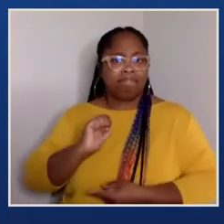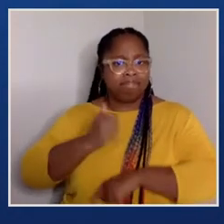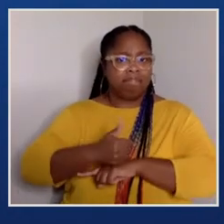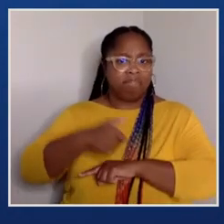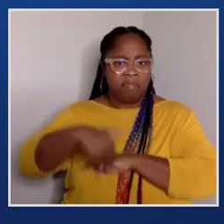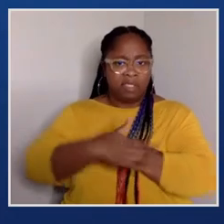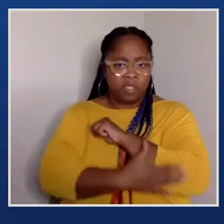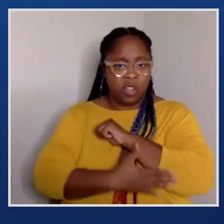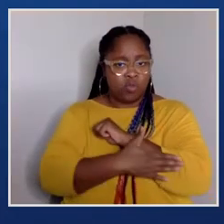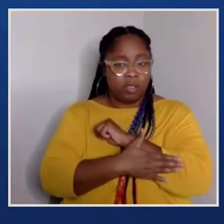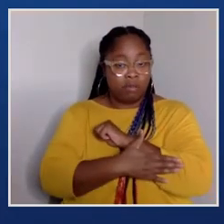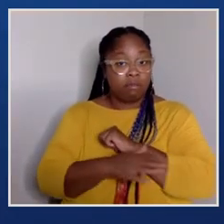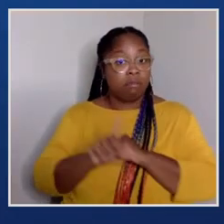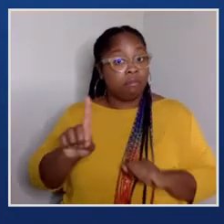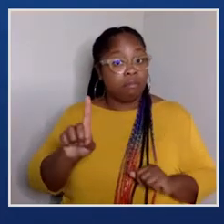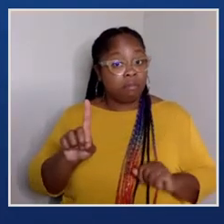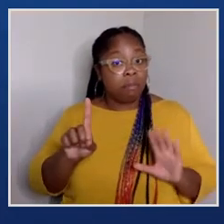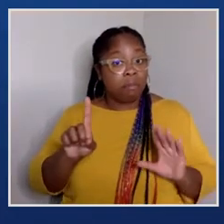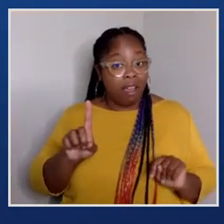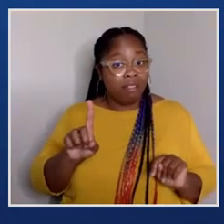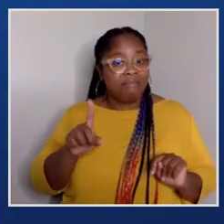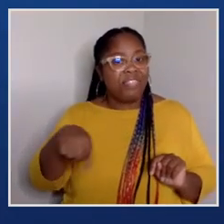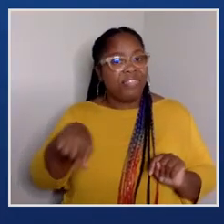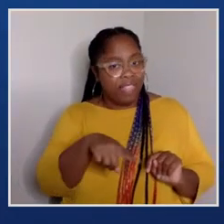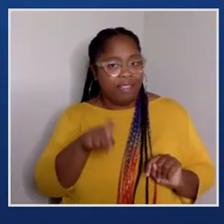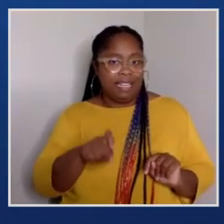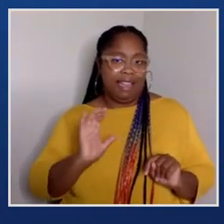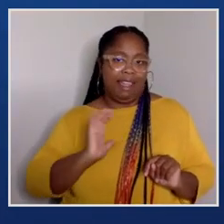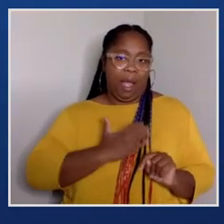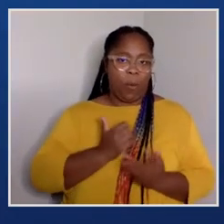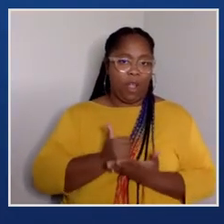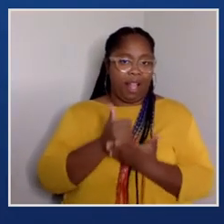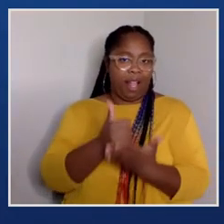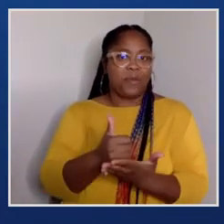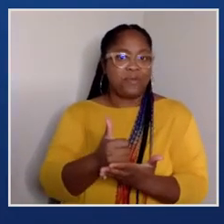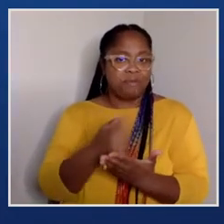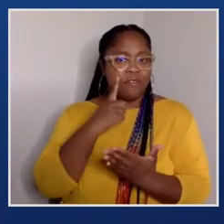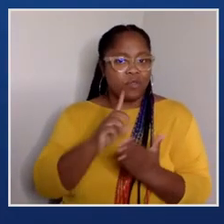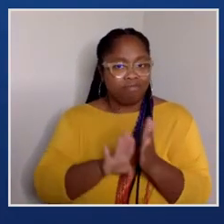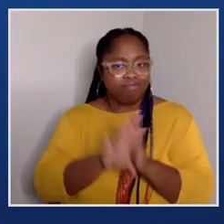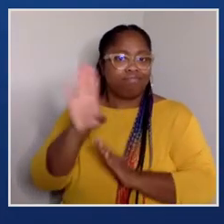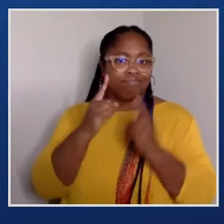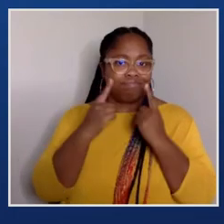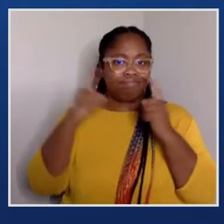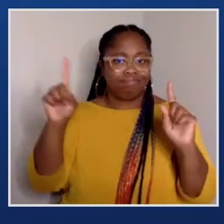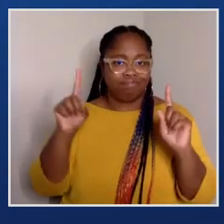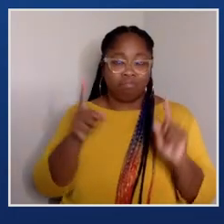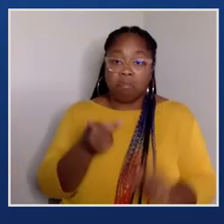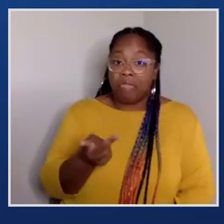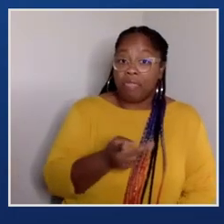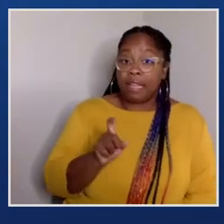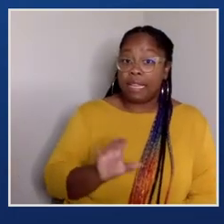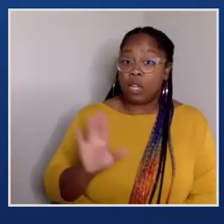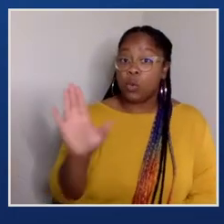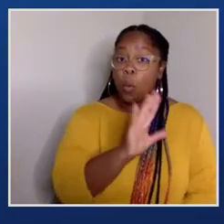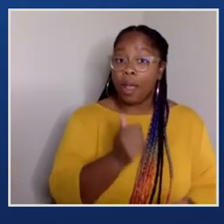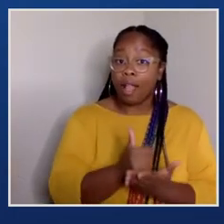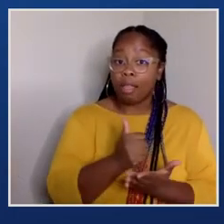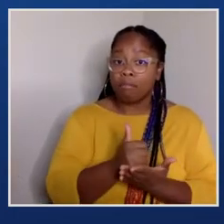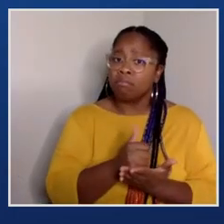But they need our help to make it happen. They need your help. You, the young